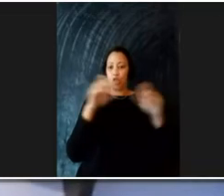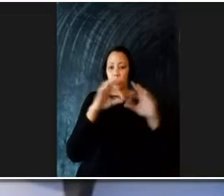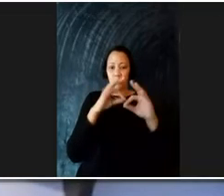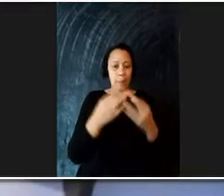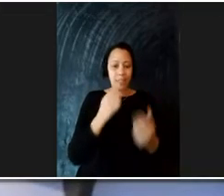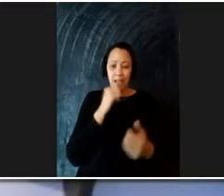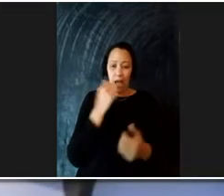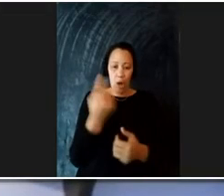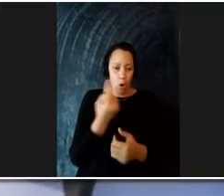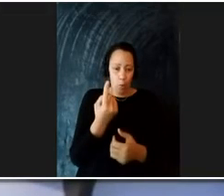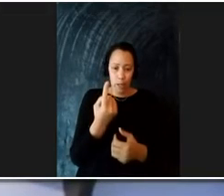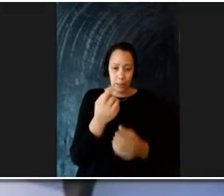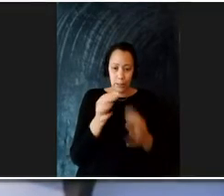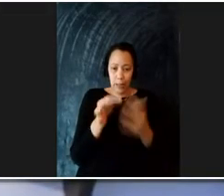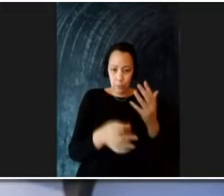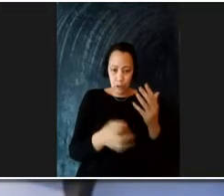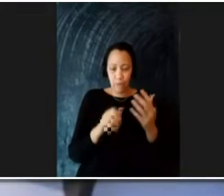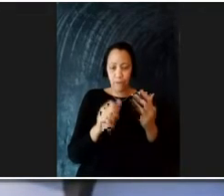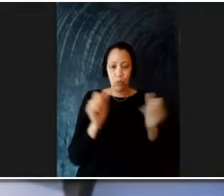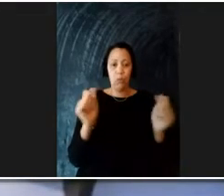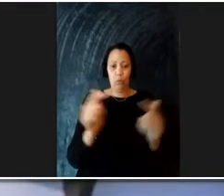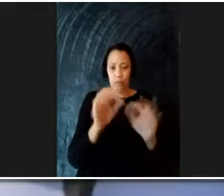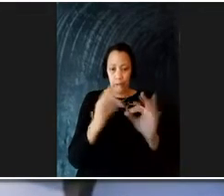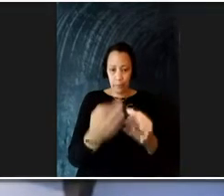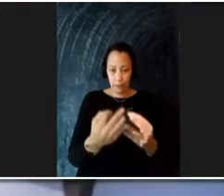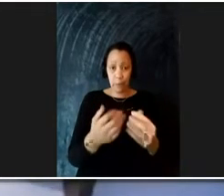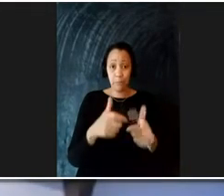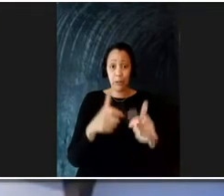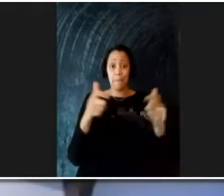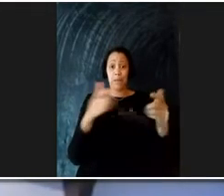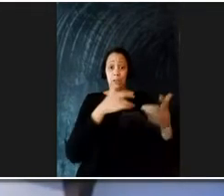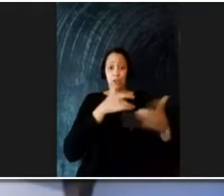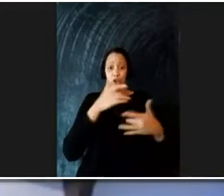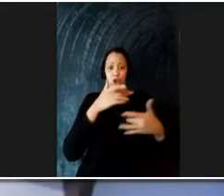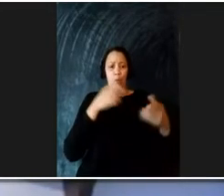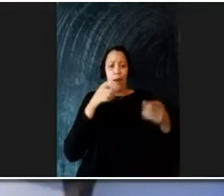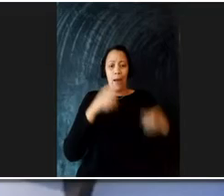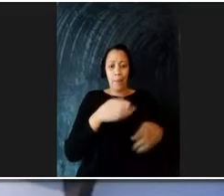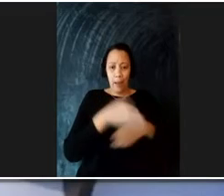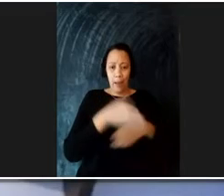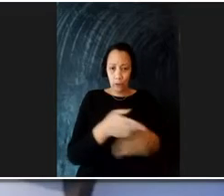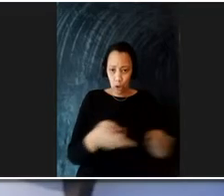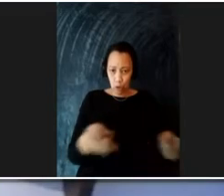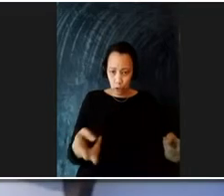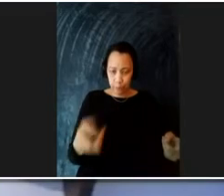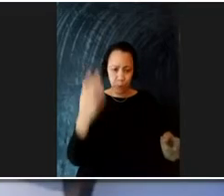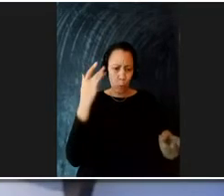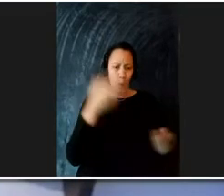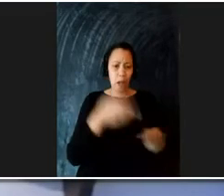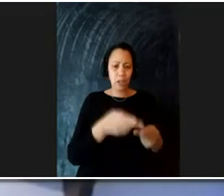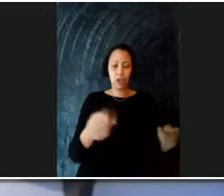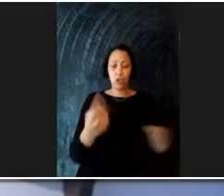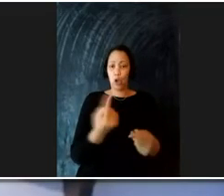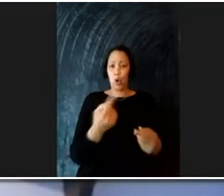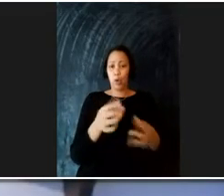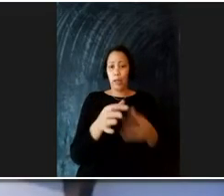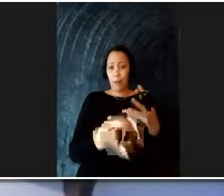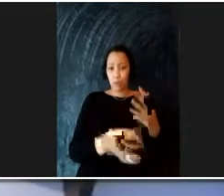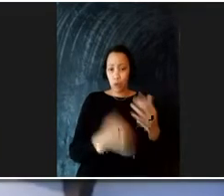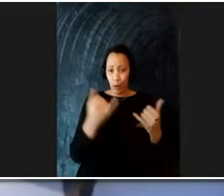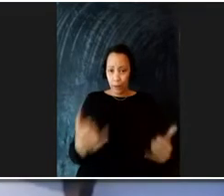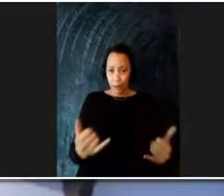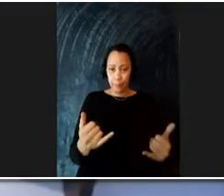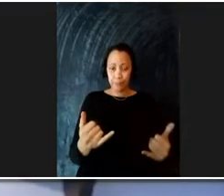during covid but also um having that available able to people after this pandemic has